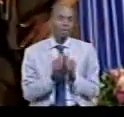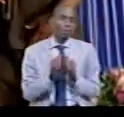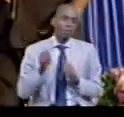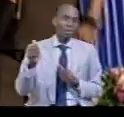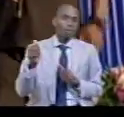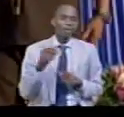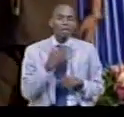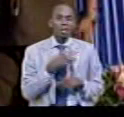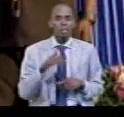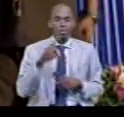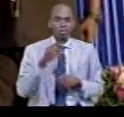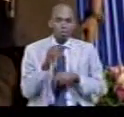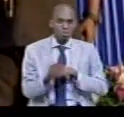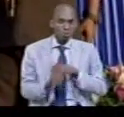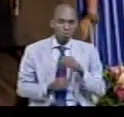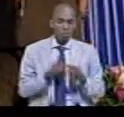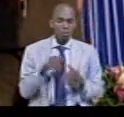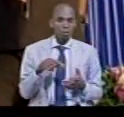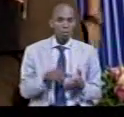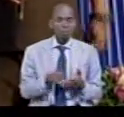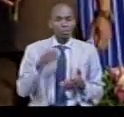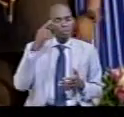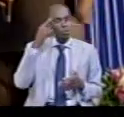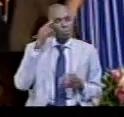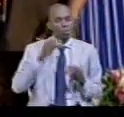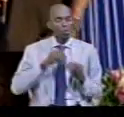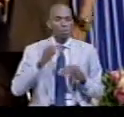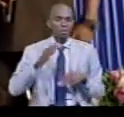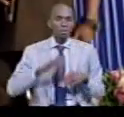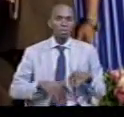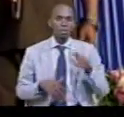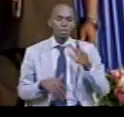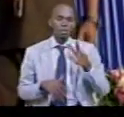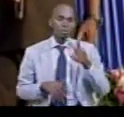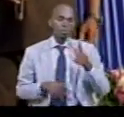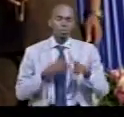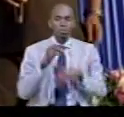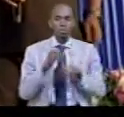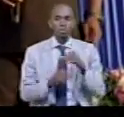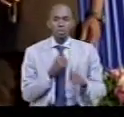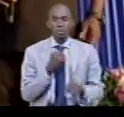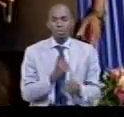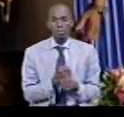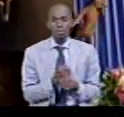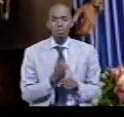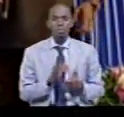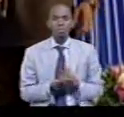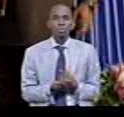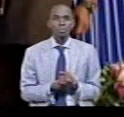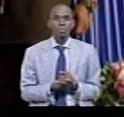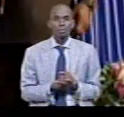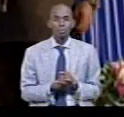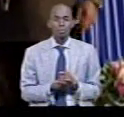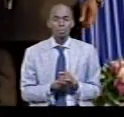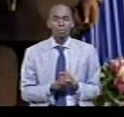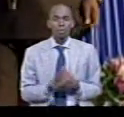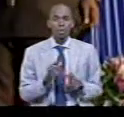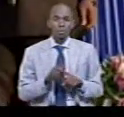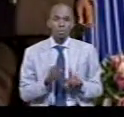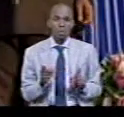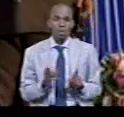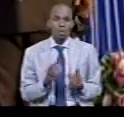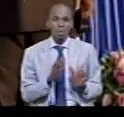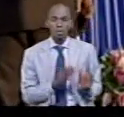this for the past 32 years. But according to Mr.